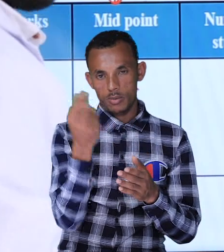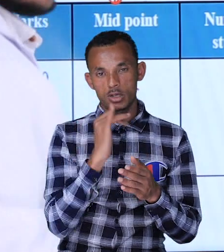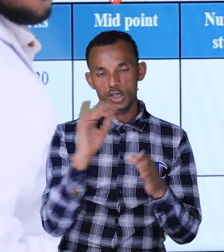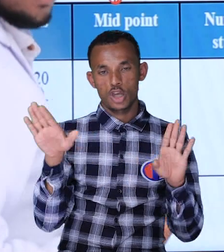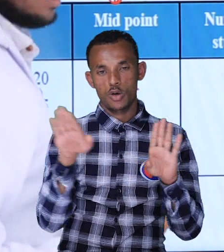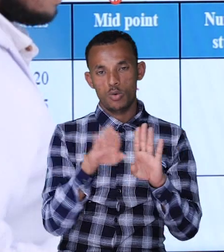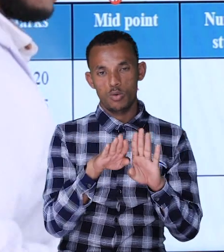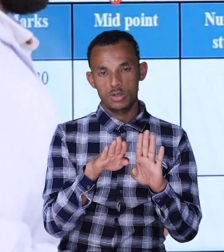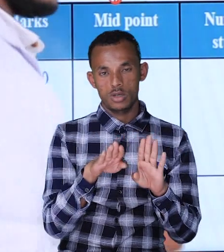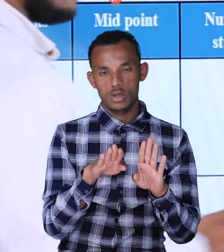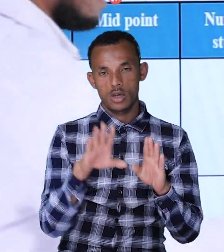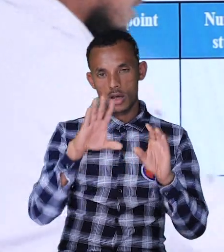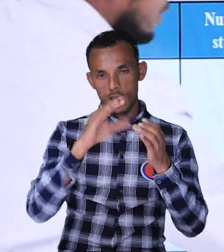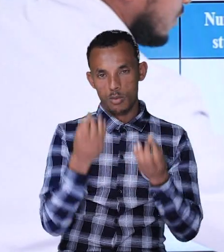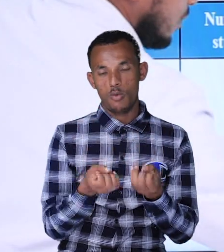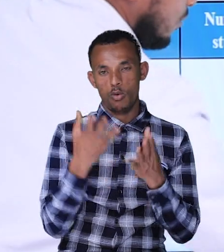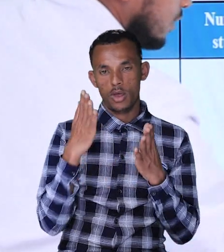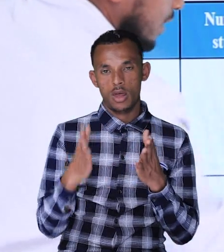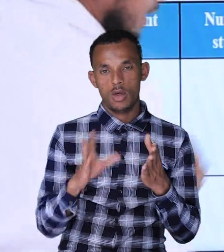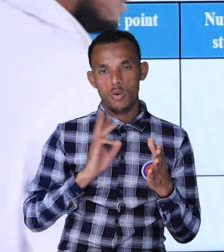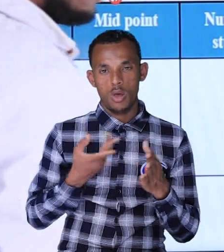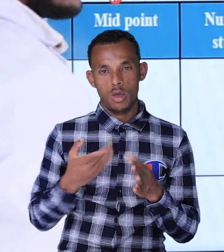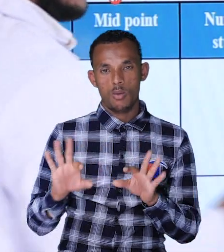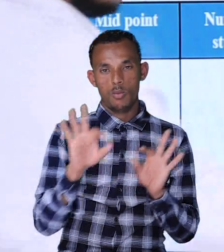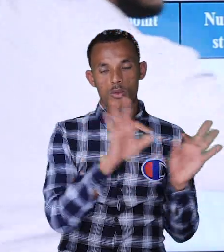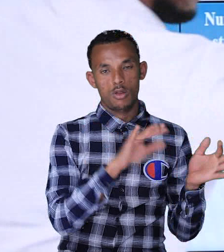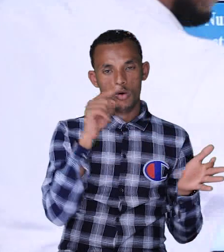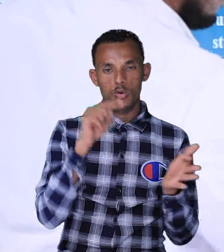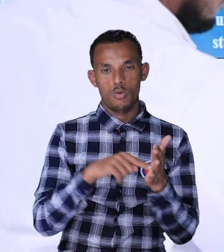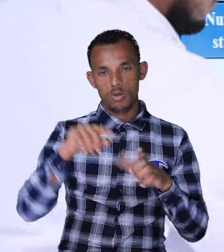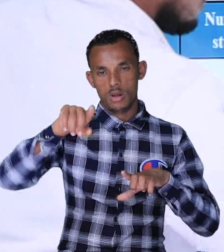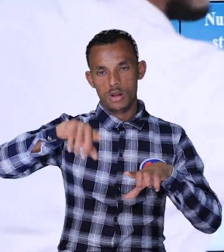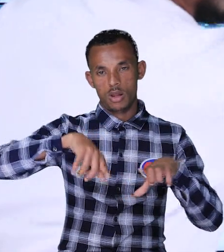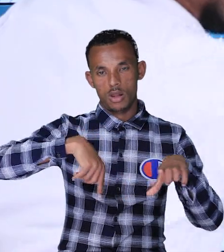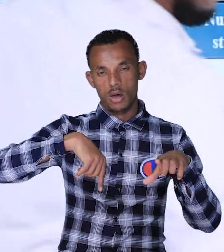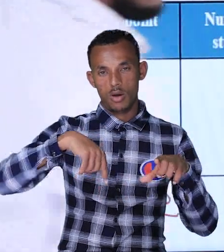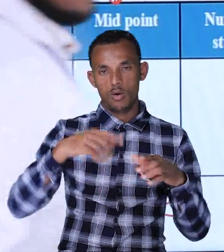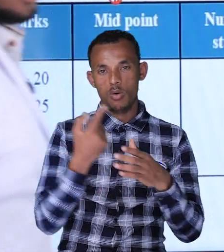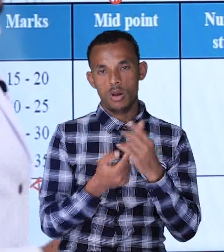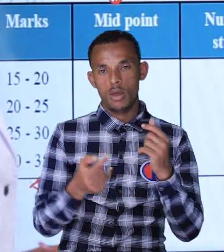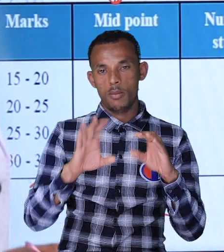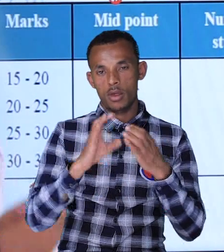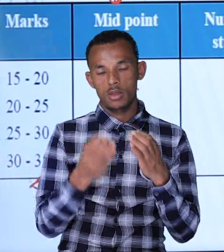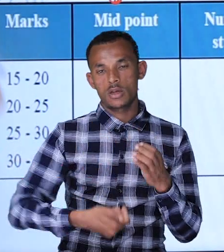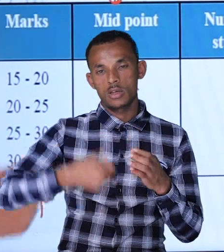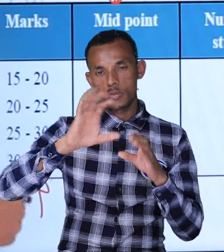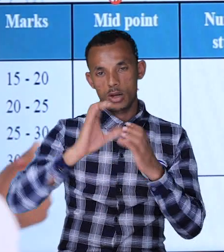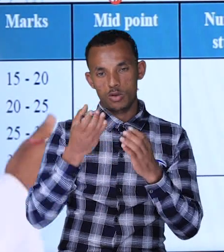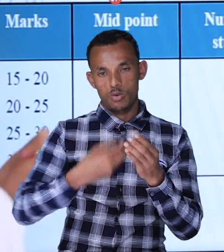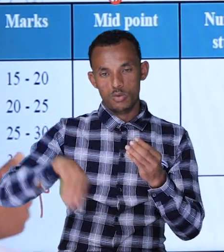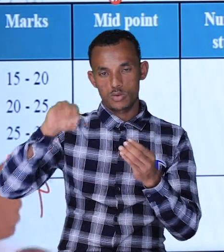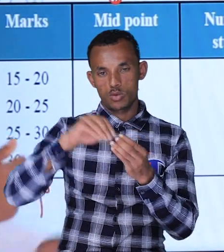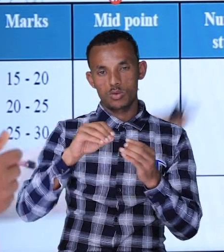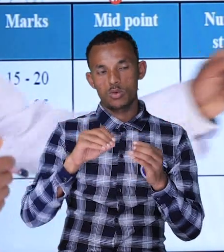enclosing as a class polygon, just we put a dotted line, not only for the part, the other part also. So this how